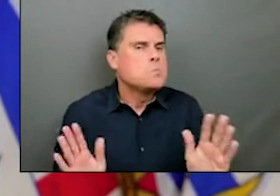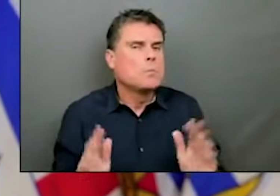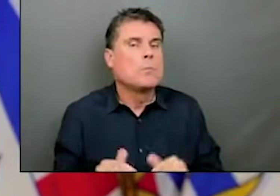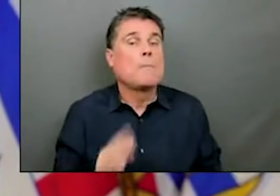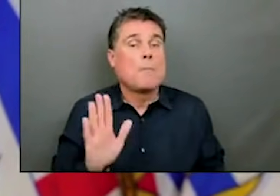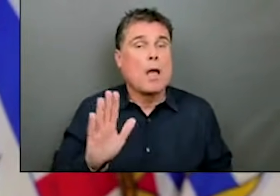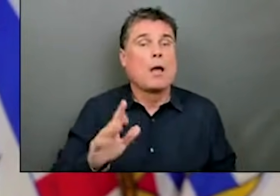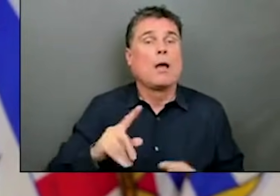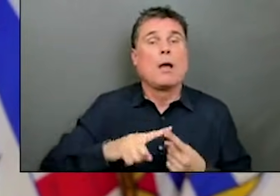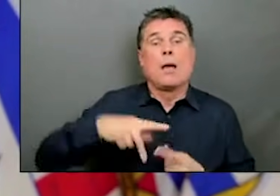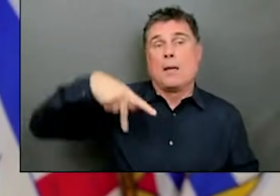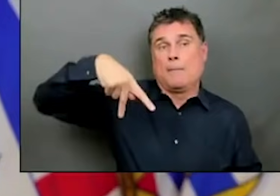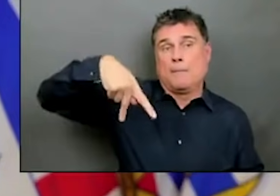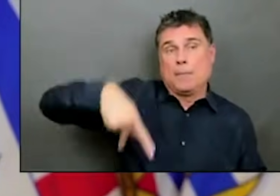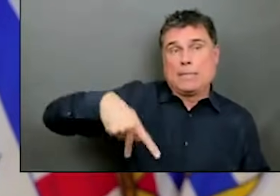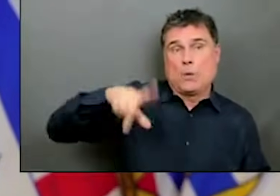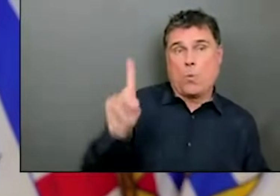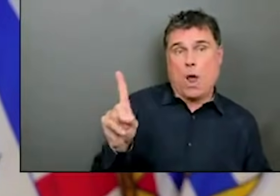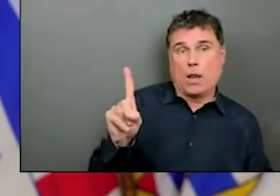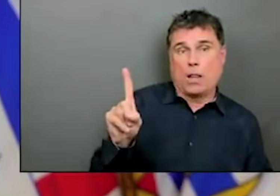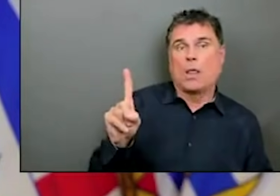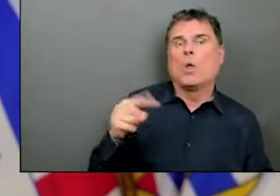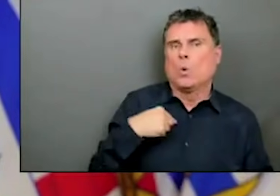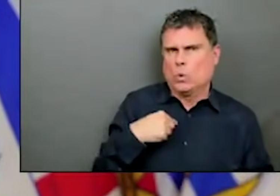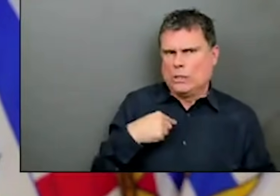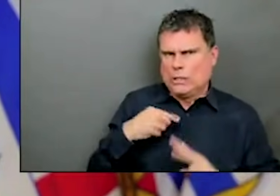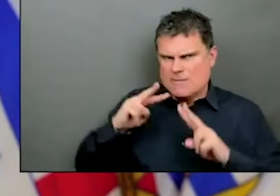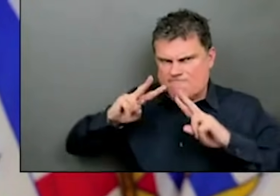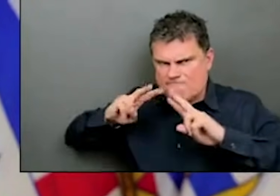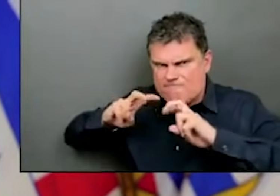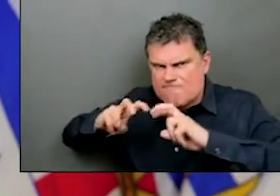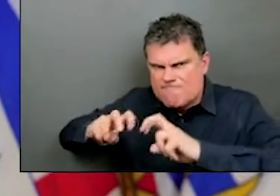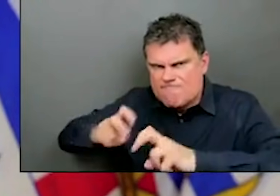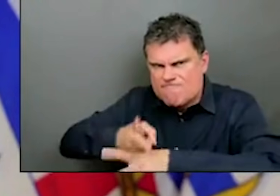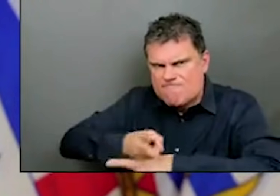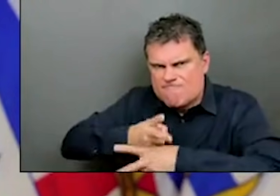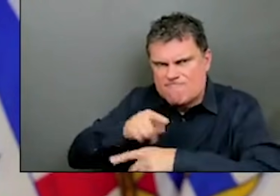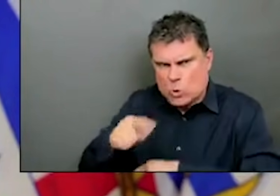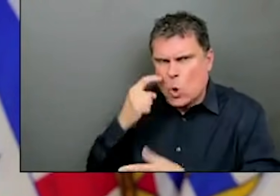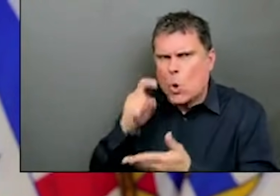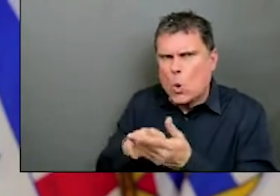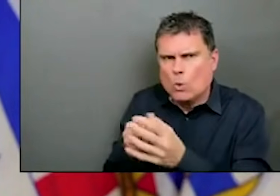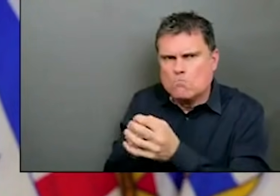As you know, we had seen a bit of a surge in the